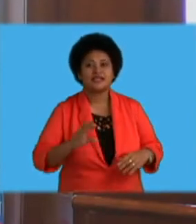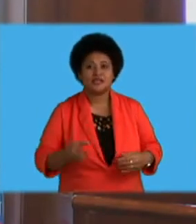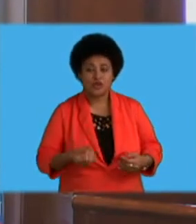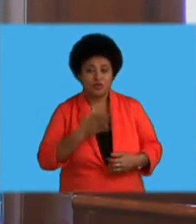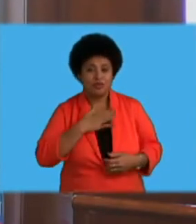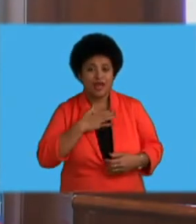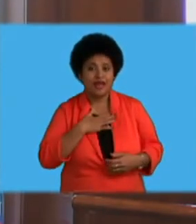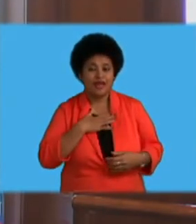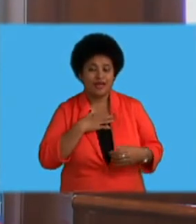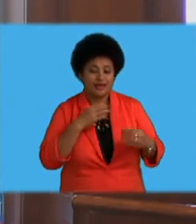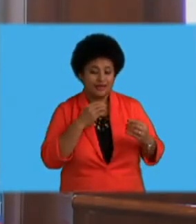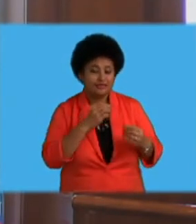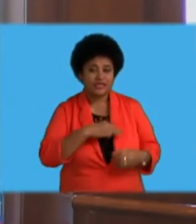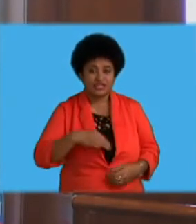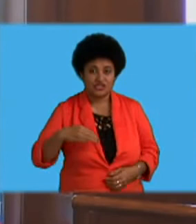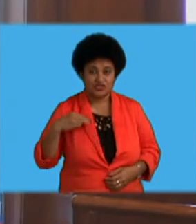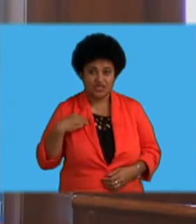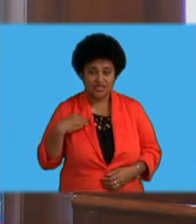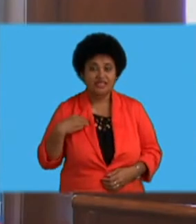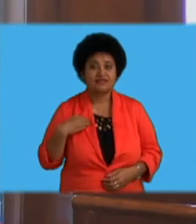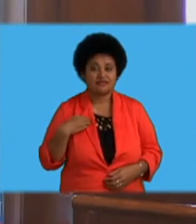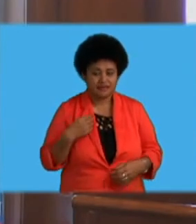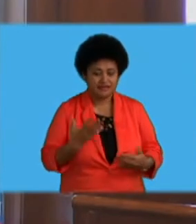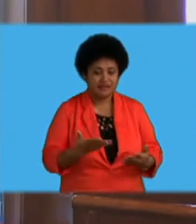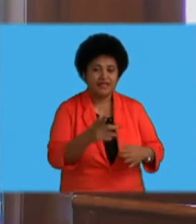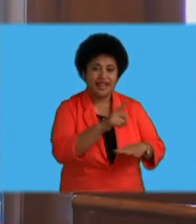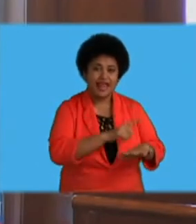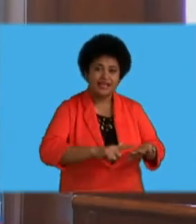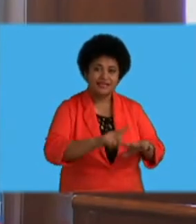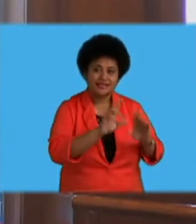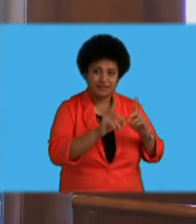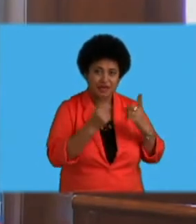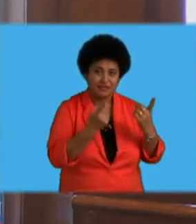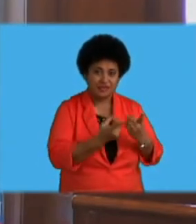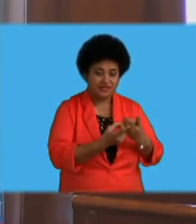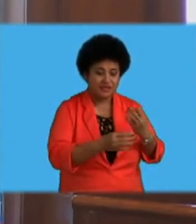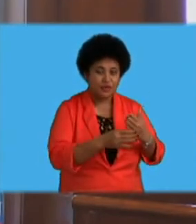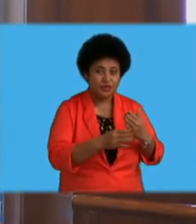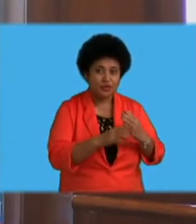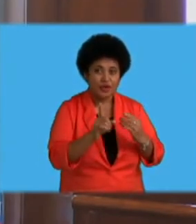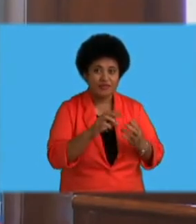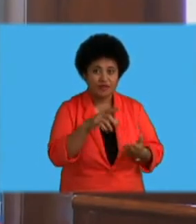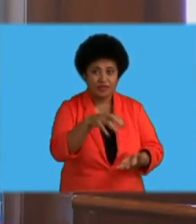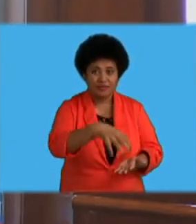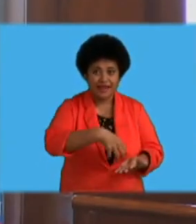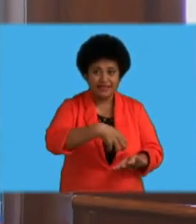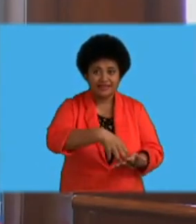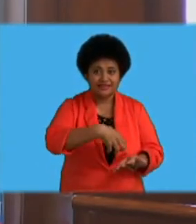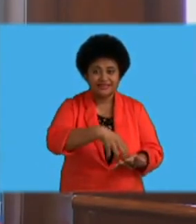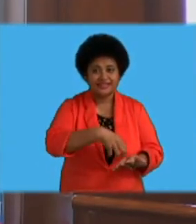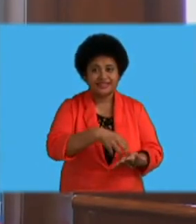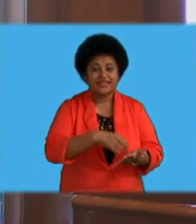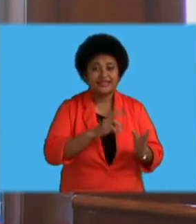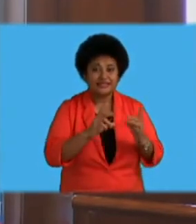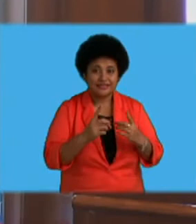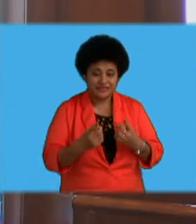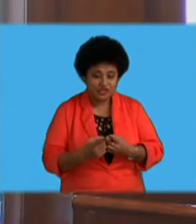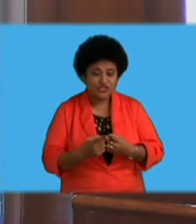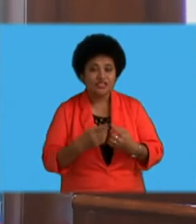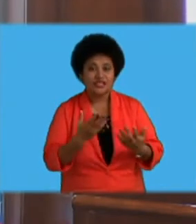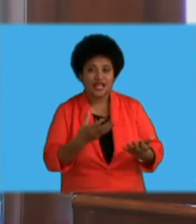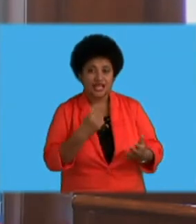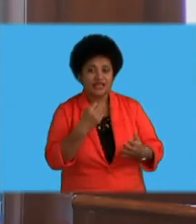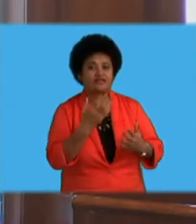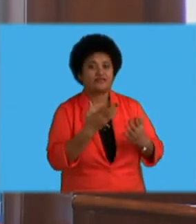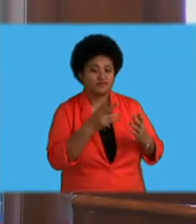Department of the Ministry, our statutory functioning through the Mining Division regulates the mineral sector and is inclusive